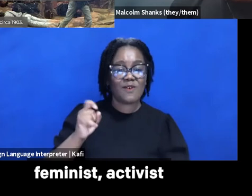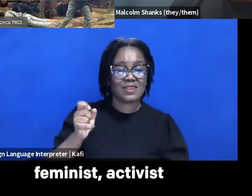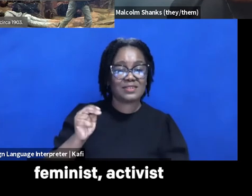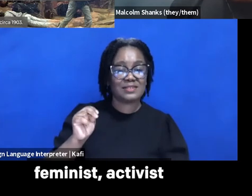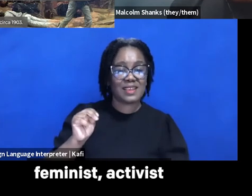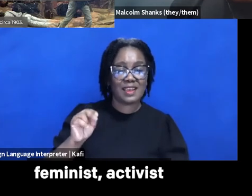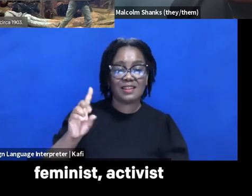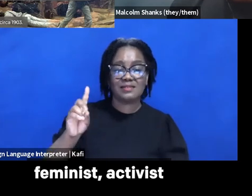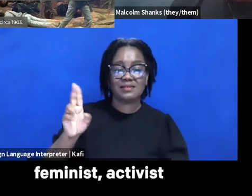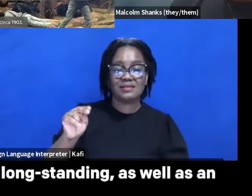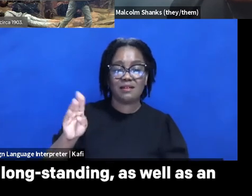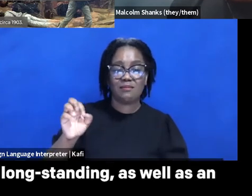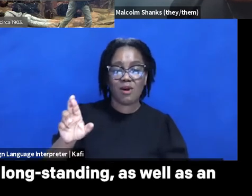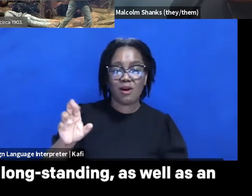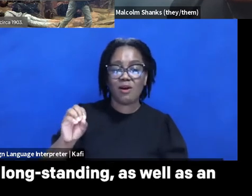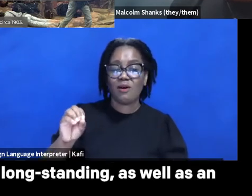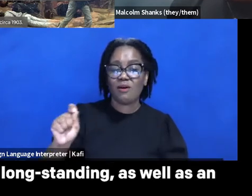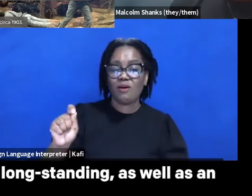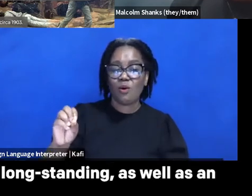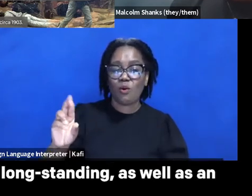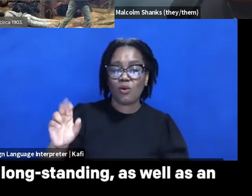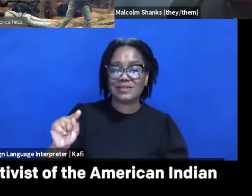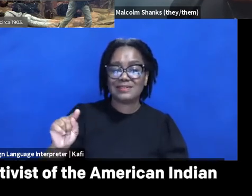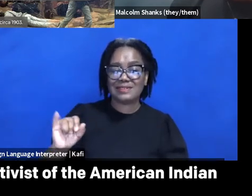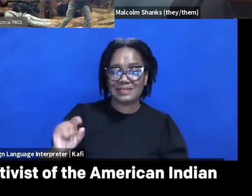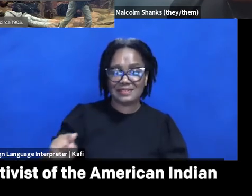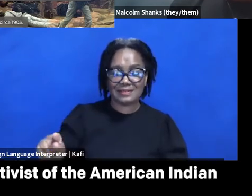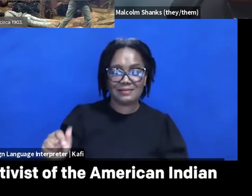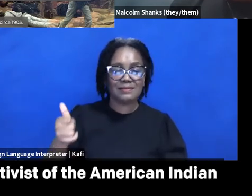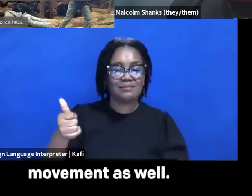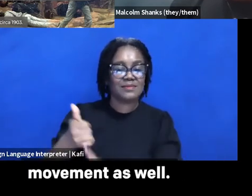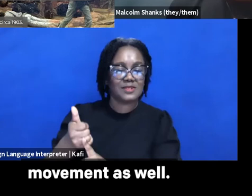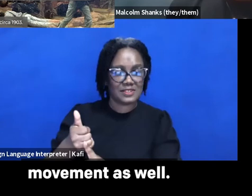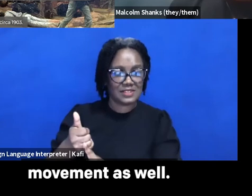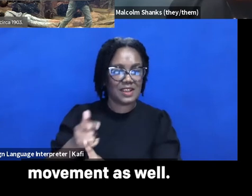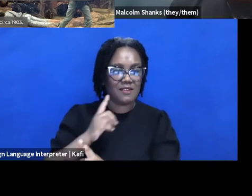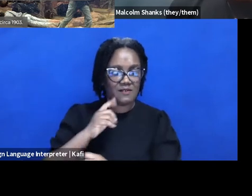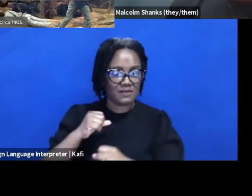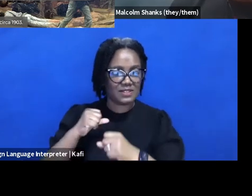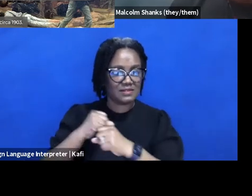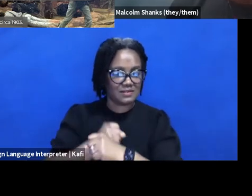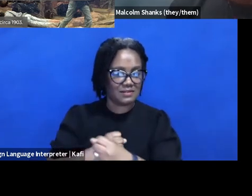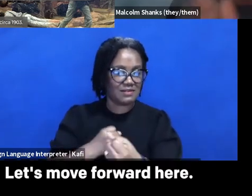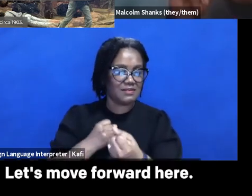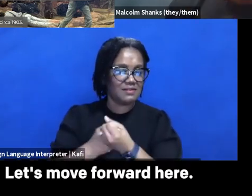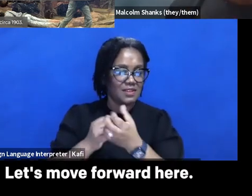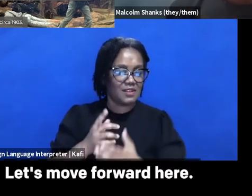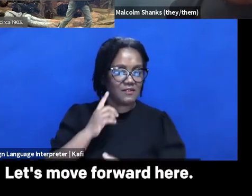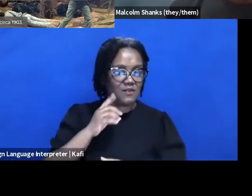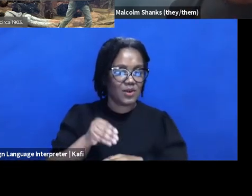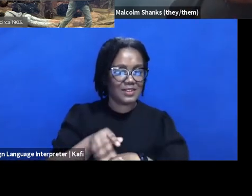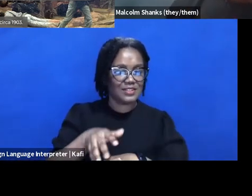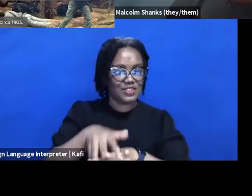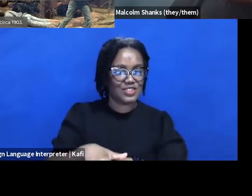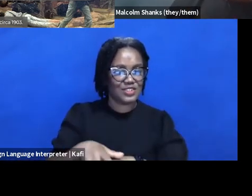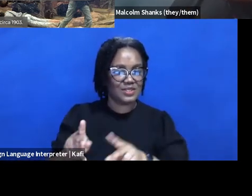feminist activist of long standing, as well as an activist of the American Indian movement as well. Let's move forward here.